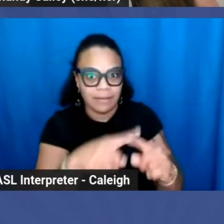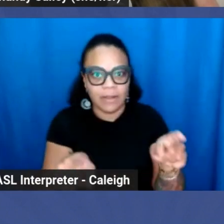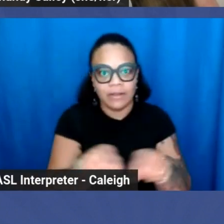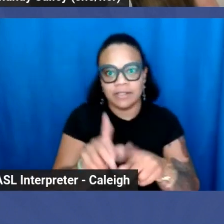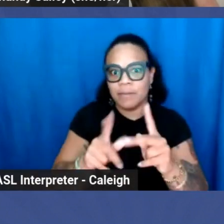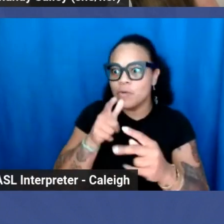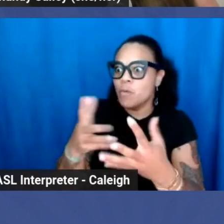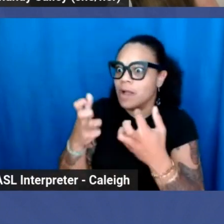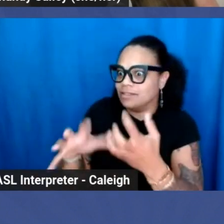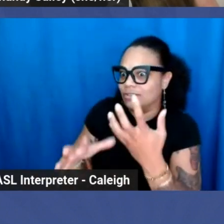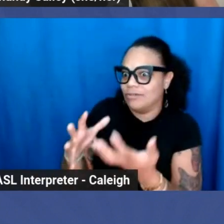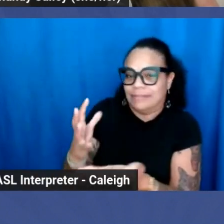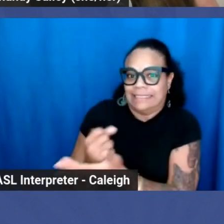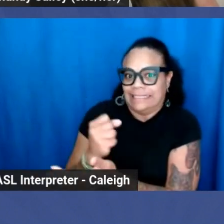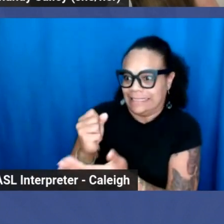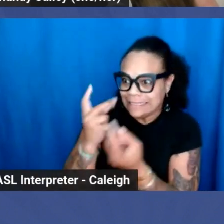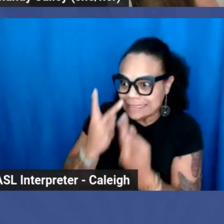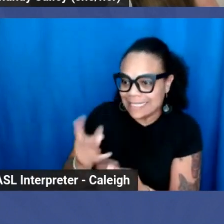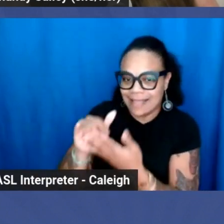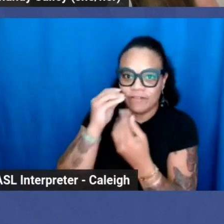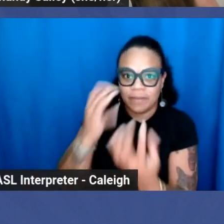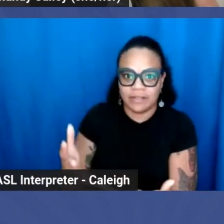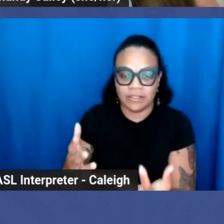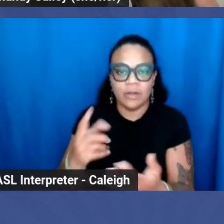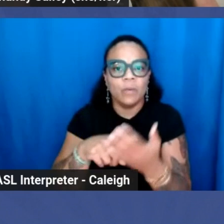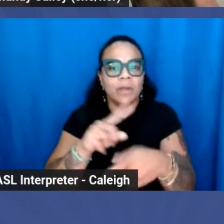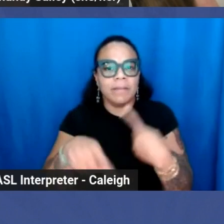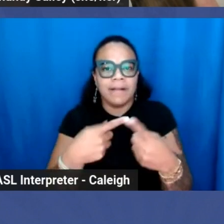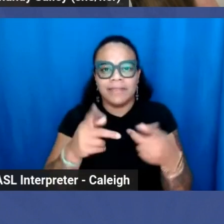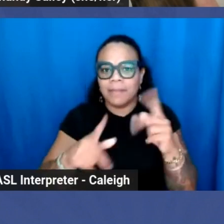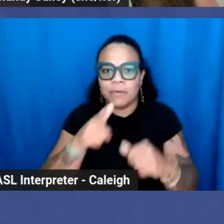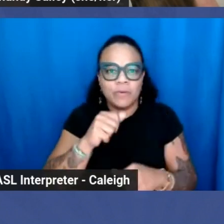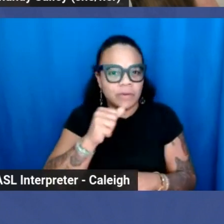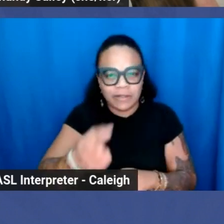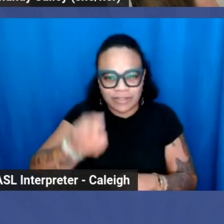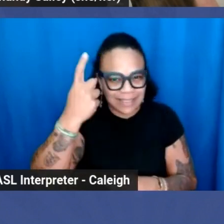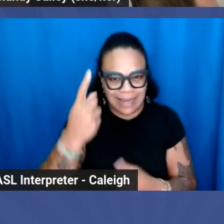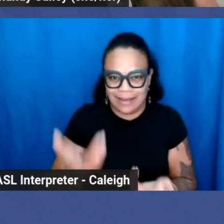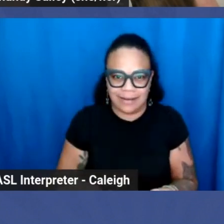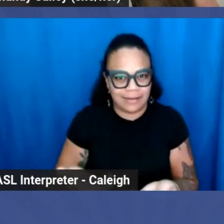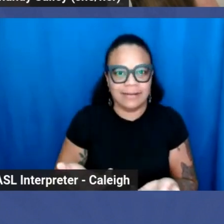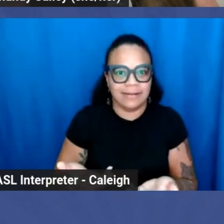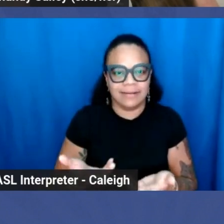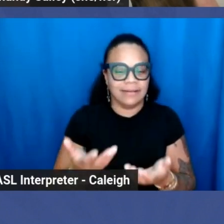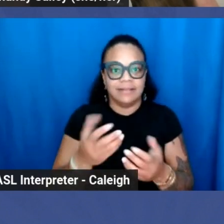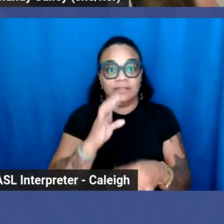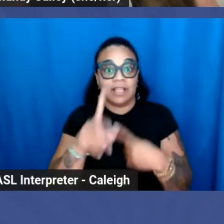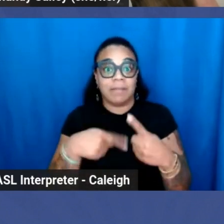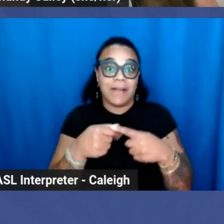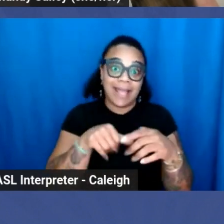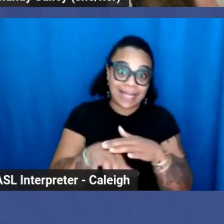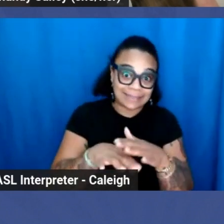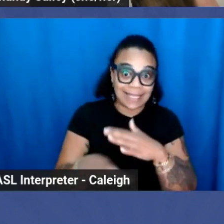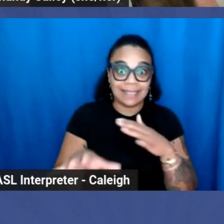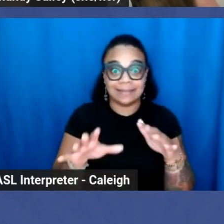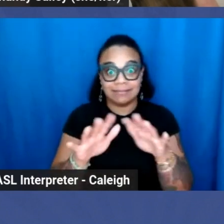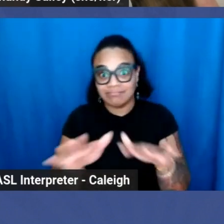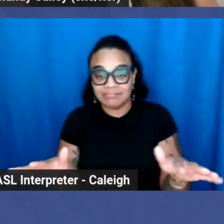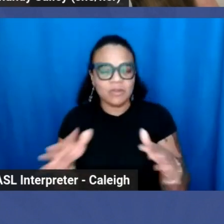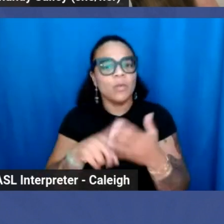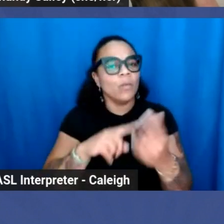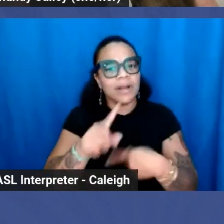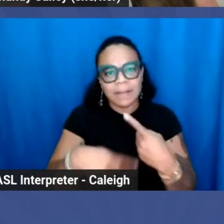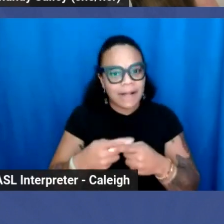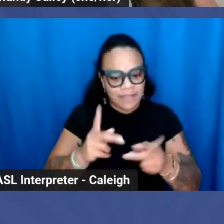fall into this hole of like, what about the people who don't understand that, you know, to talk about access and et cetera, like what about the people who